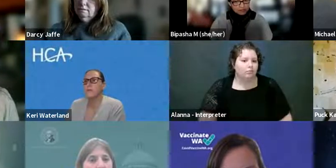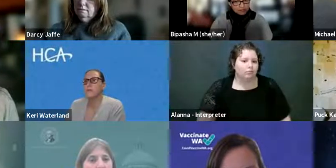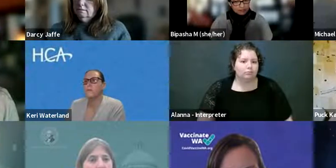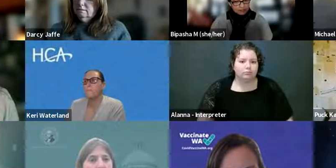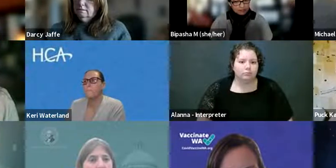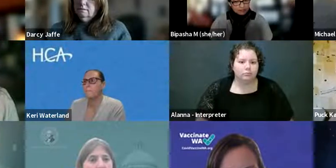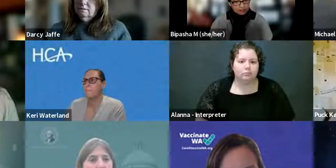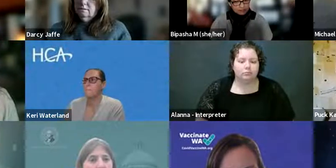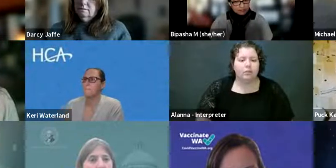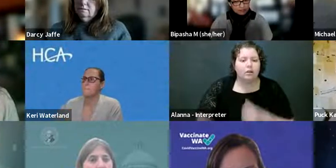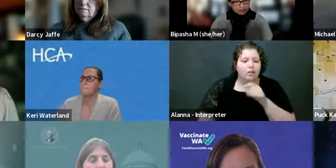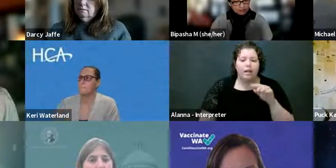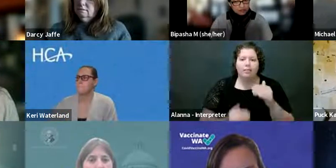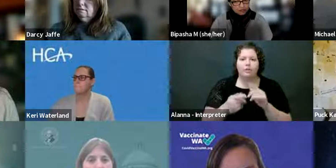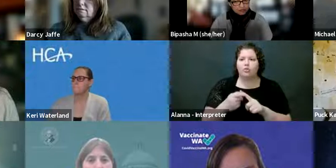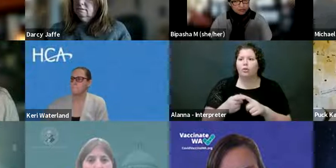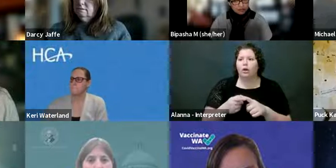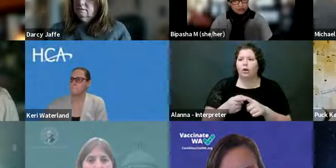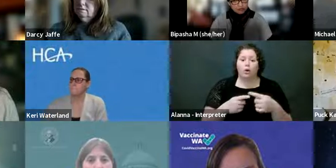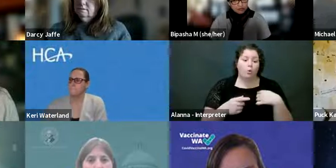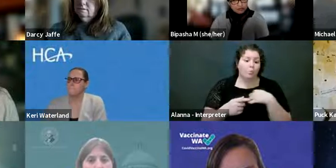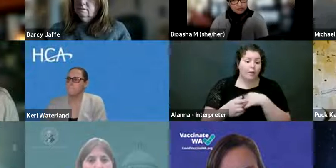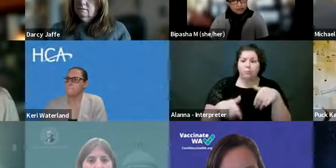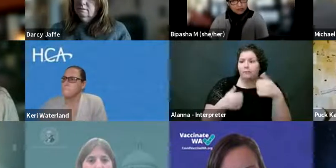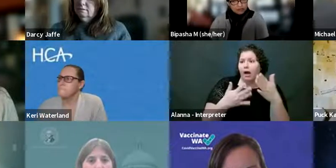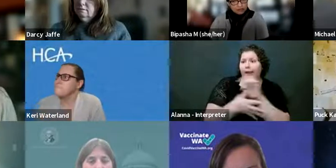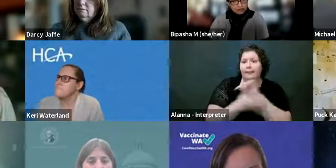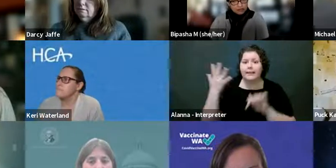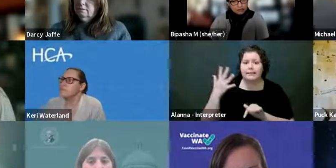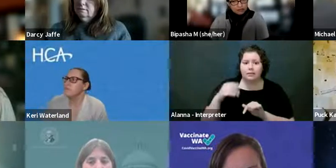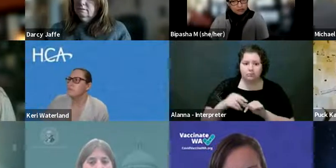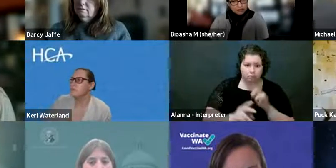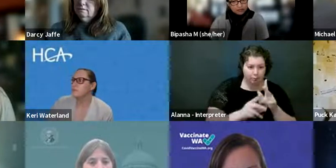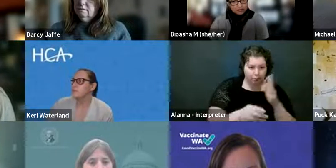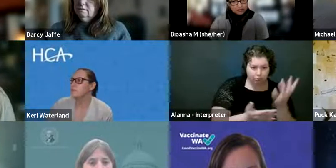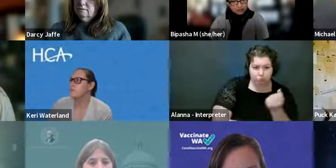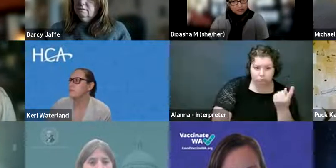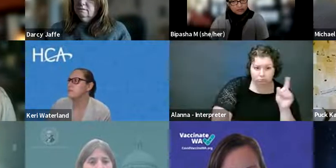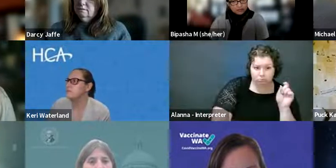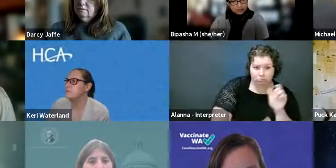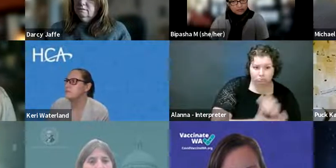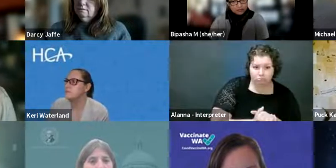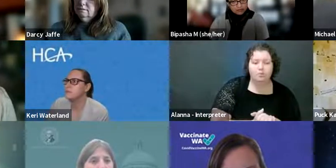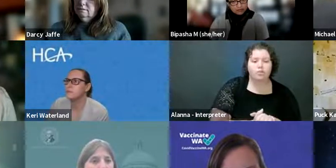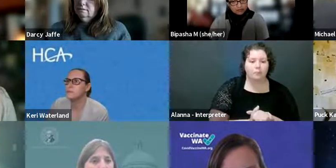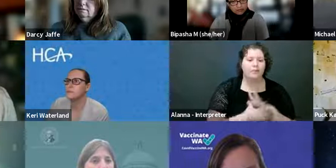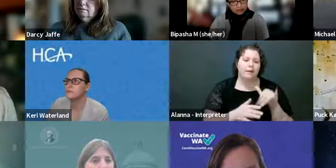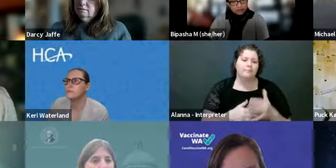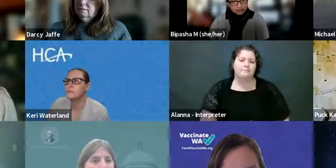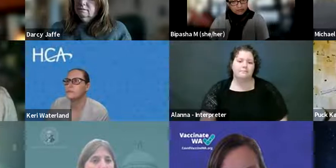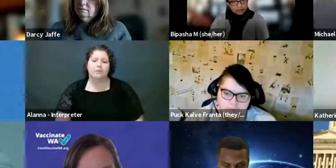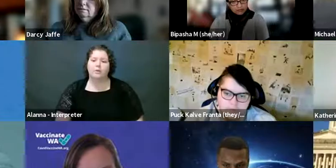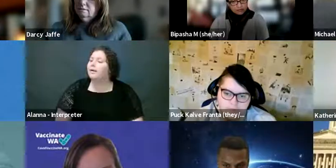actually being the uptake on it. Yeah. Great. Thanks, Kathy. Thanks, Suzanne. Thanks, Kashi. All